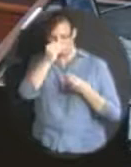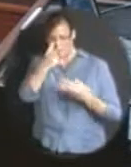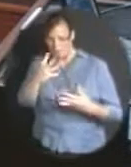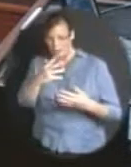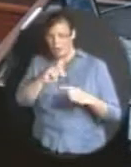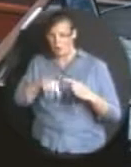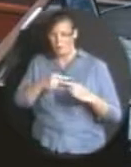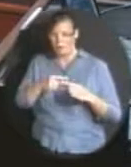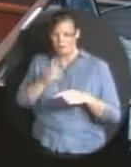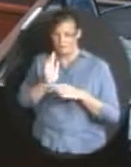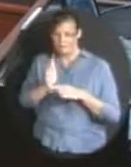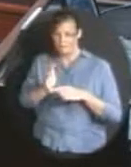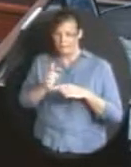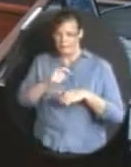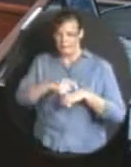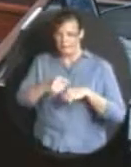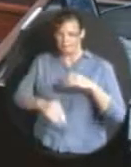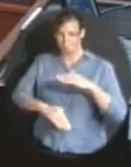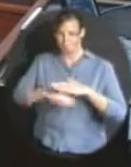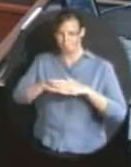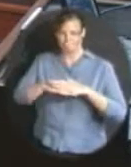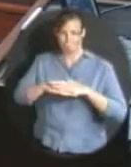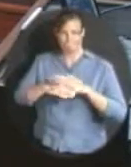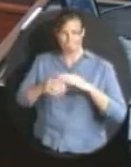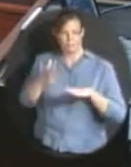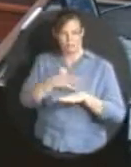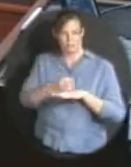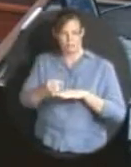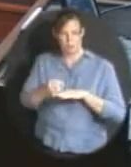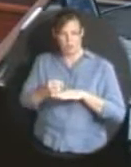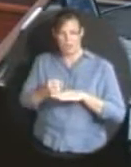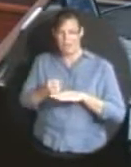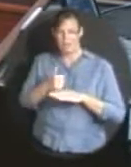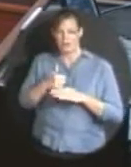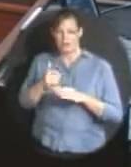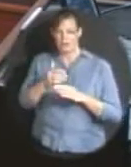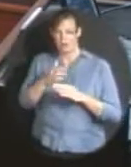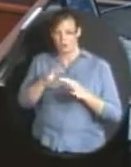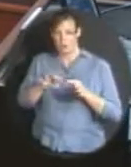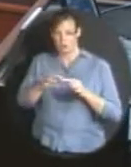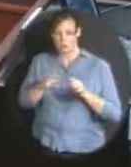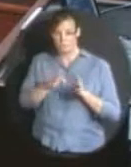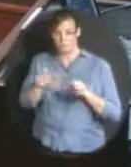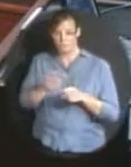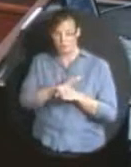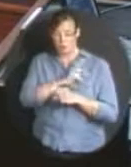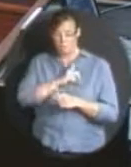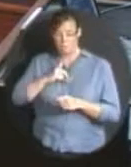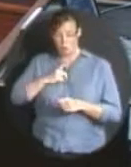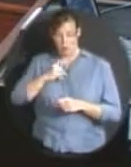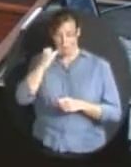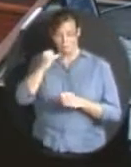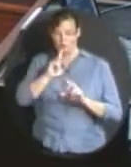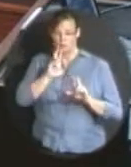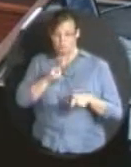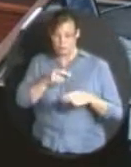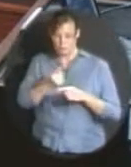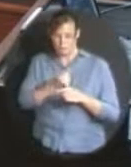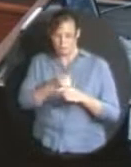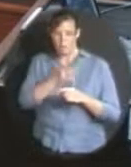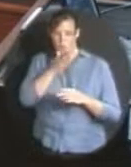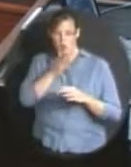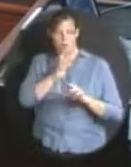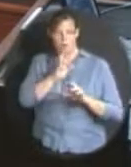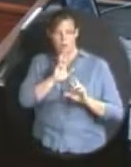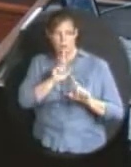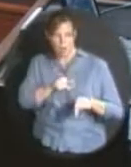when the 5-minute time limit has expired. Please direct your comments to the entire board. If a response is appropriate, the president will respond or refer to